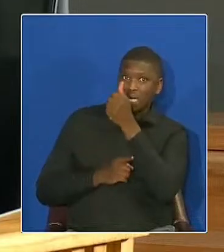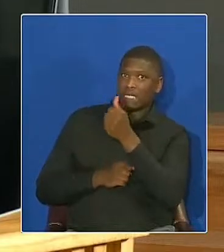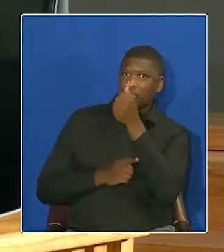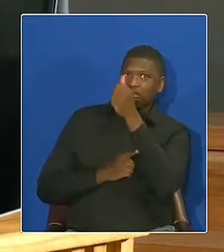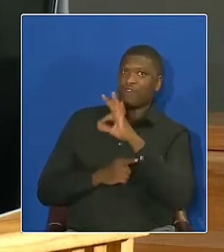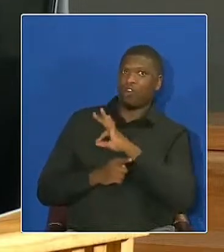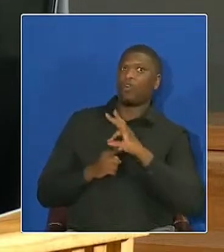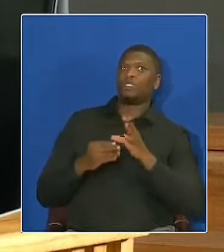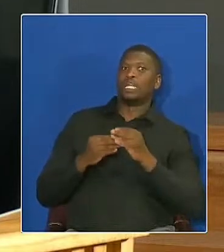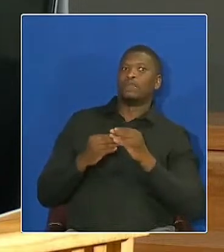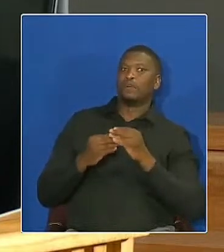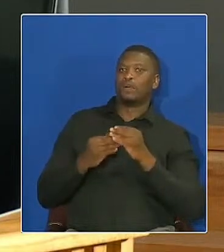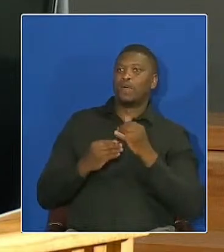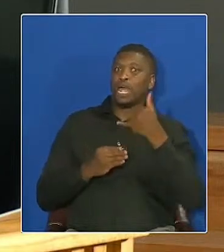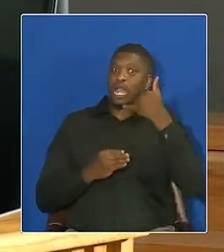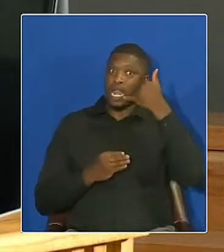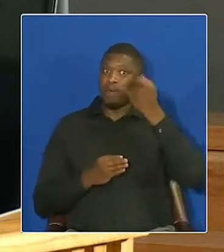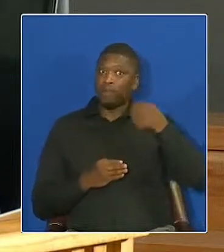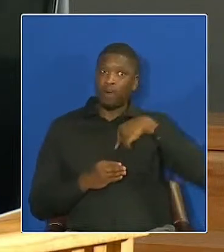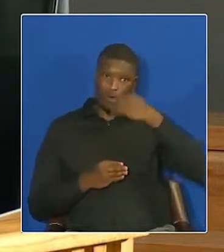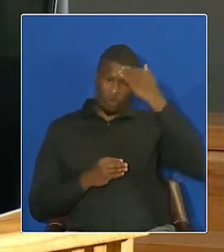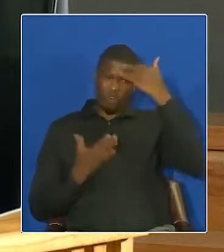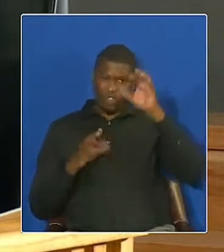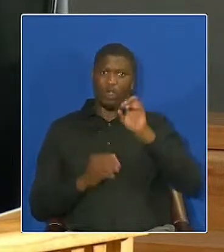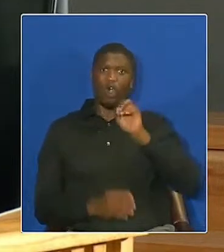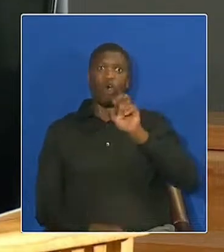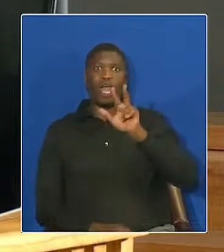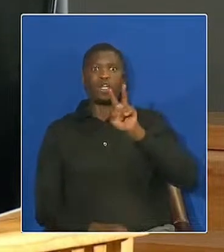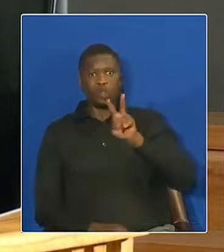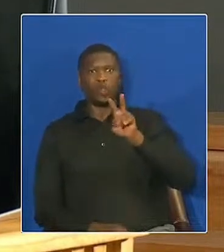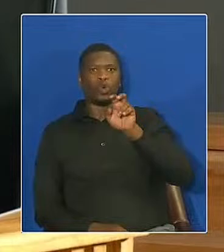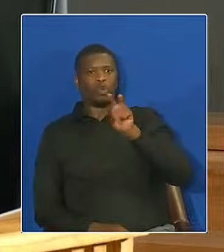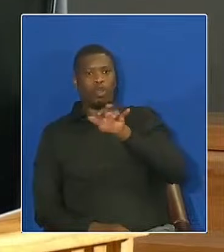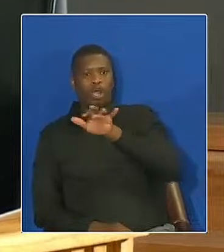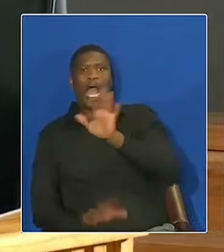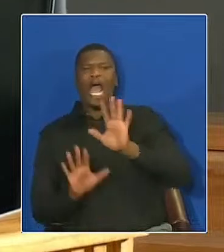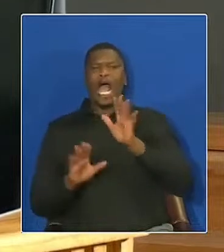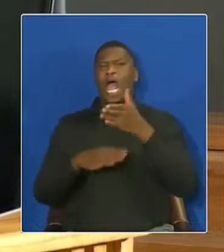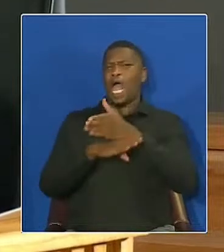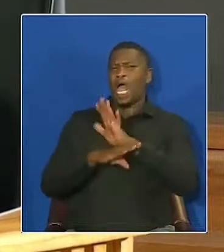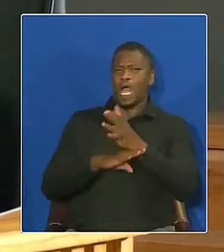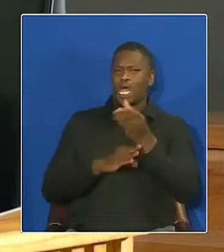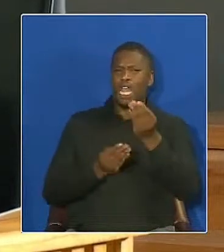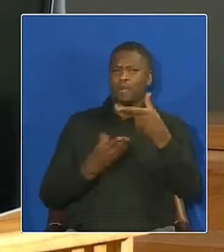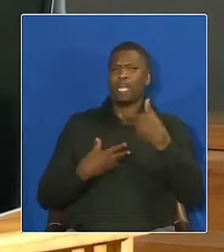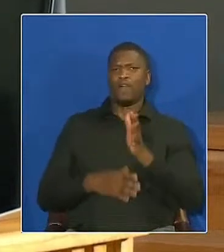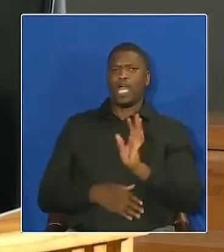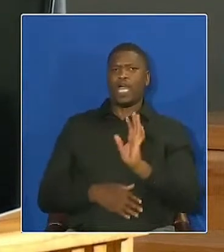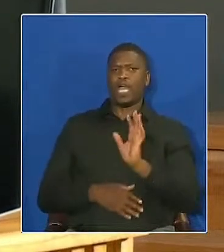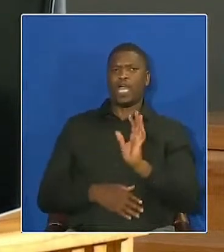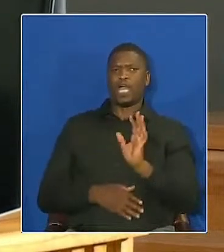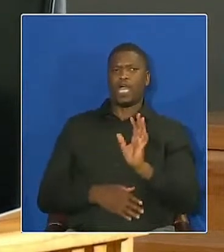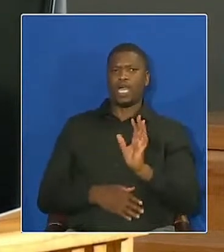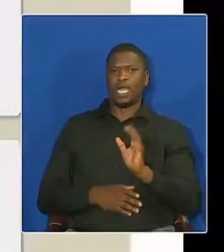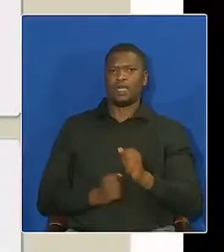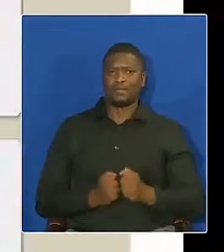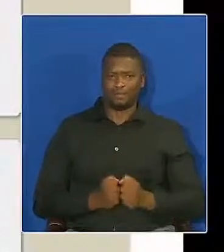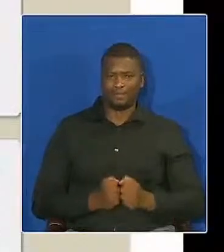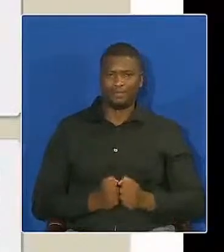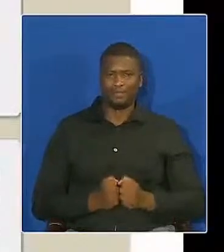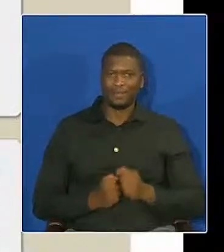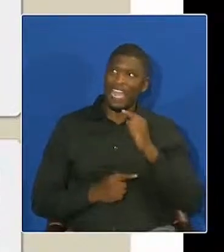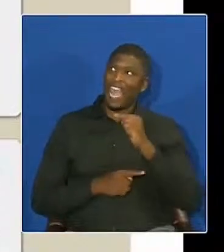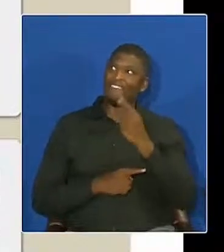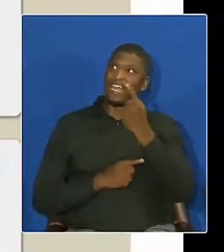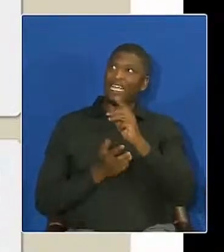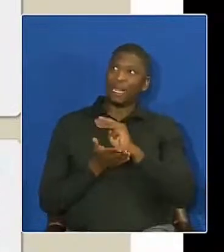it, 08260490. No, you don't need to read out the number, but it's at the bottom of that first message, the one that